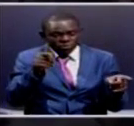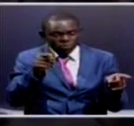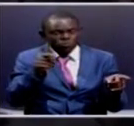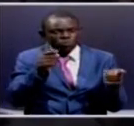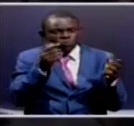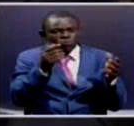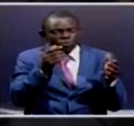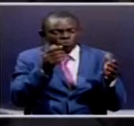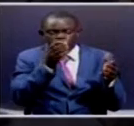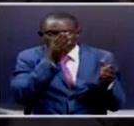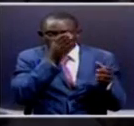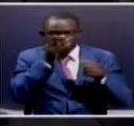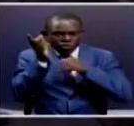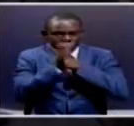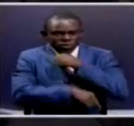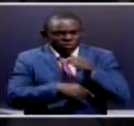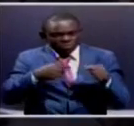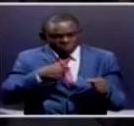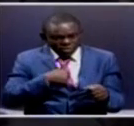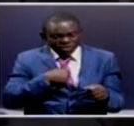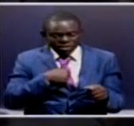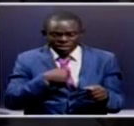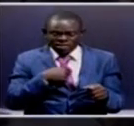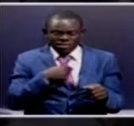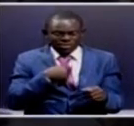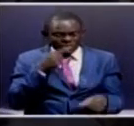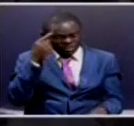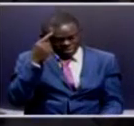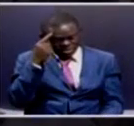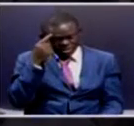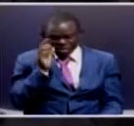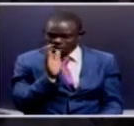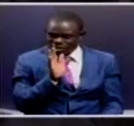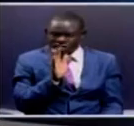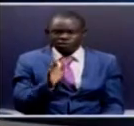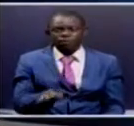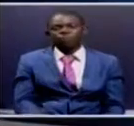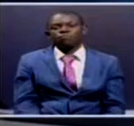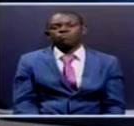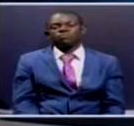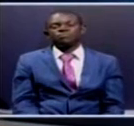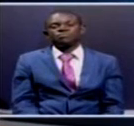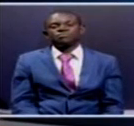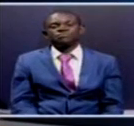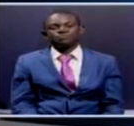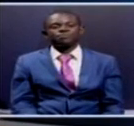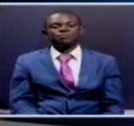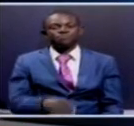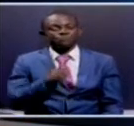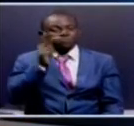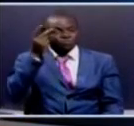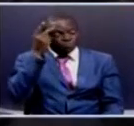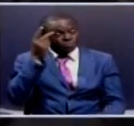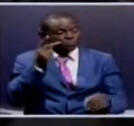then it would become an offense under the current act. So nobody you are encouraging members of political parties to defy their leaders.